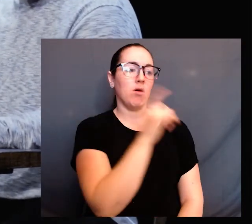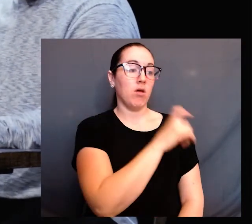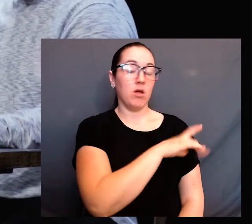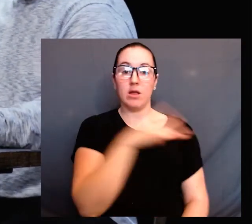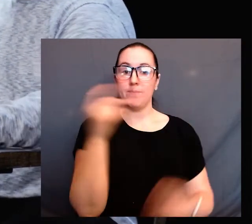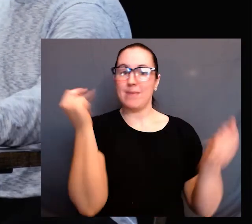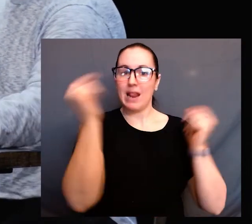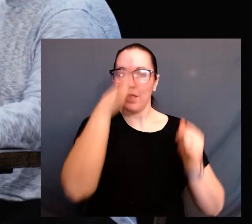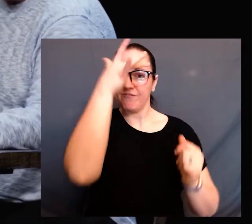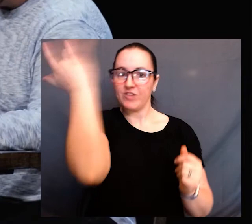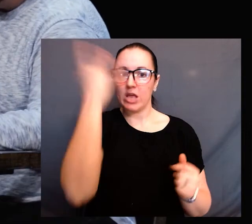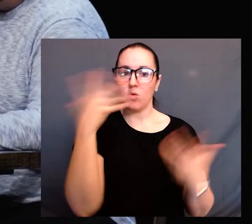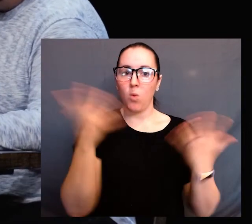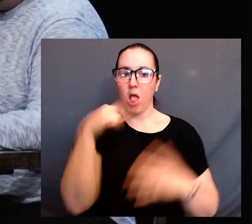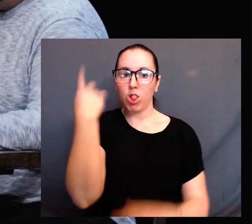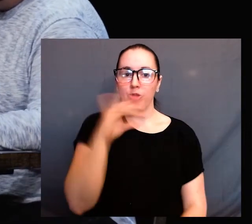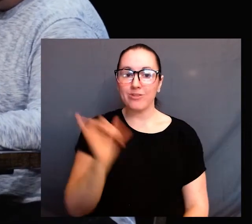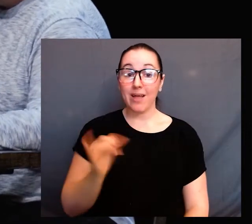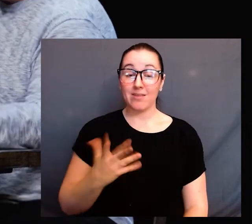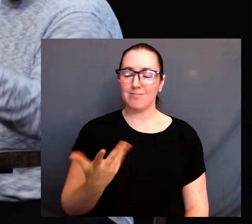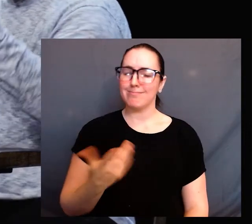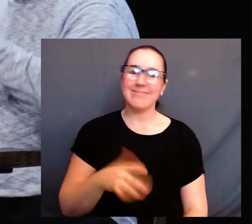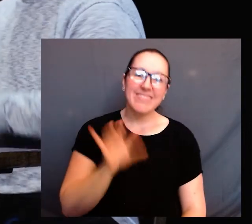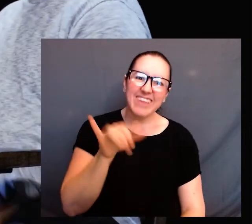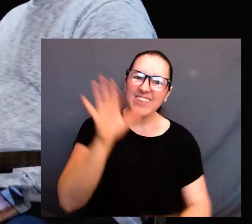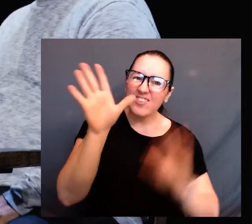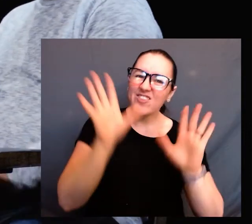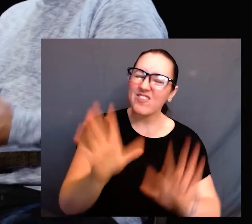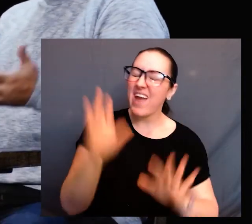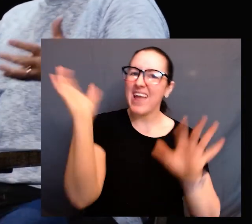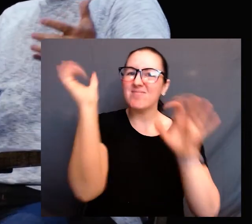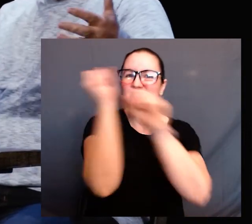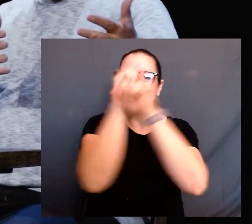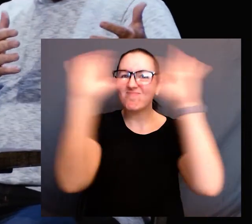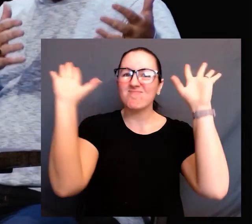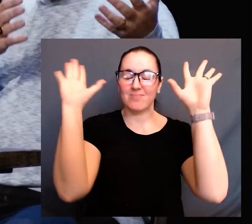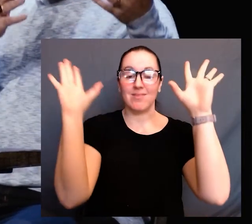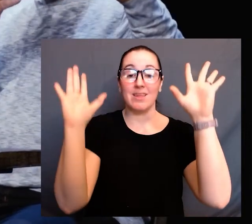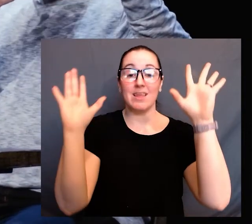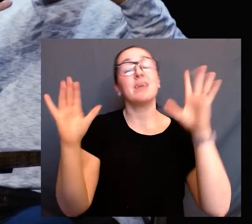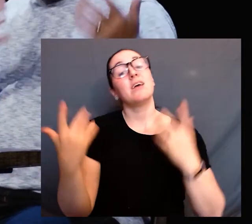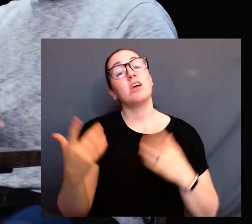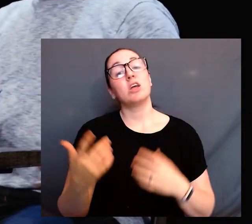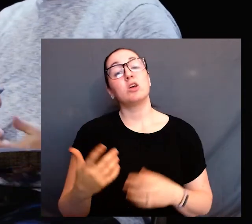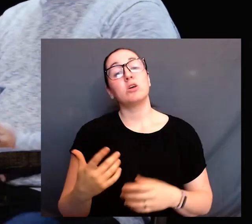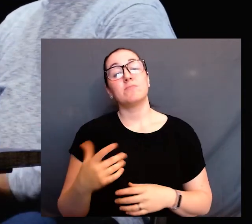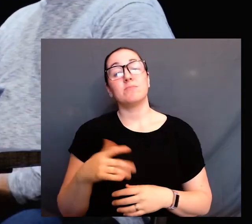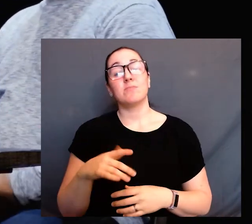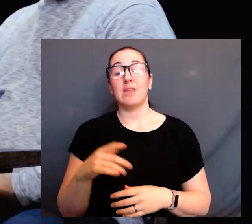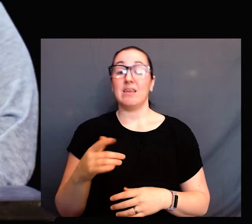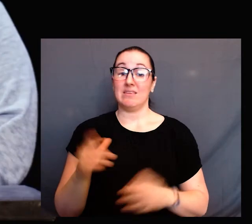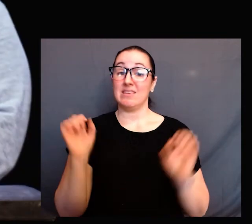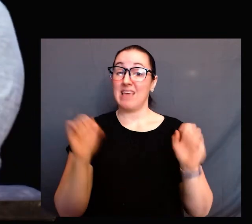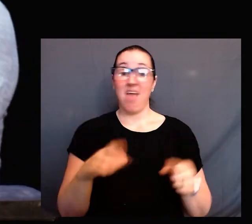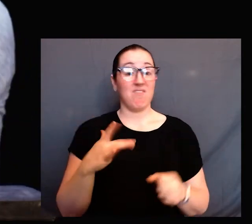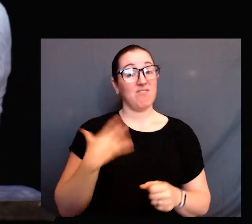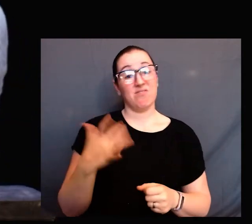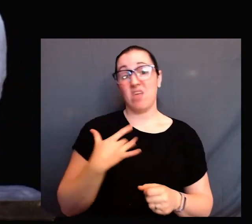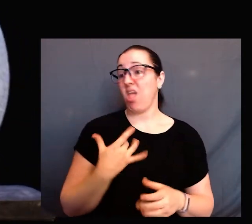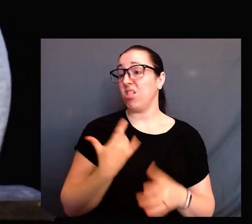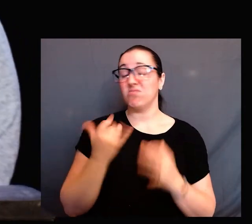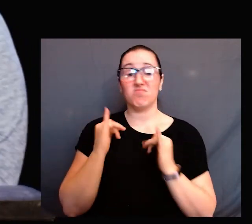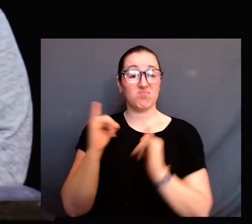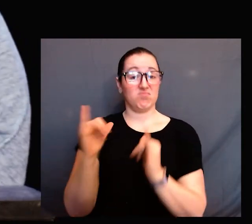immediately forgets what he looks like. It's a great illustration. I mean, this was relevant in the first century. It